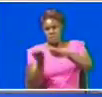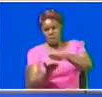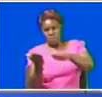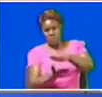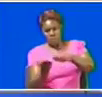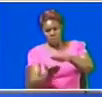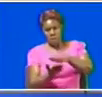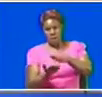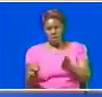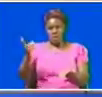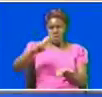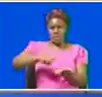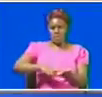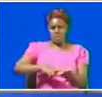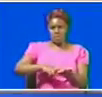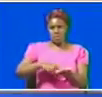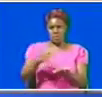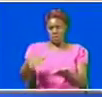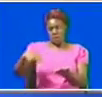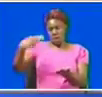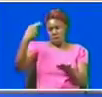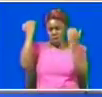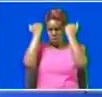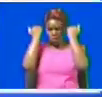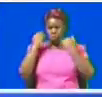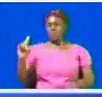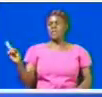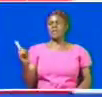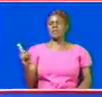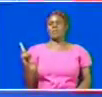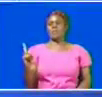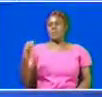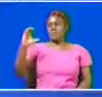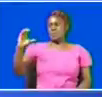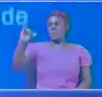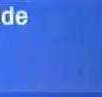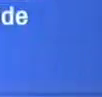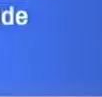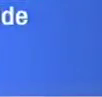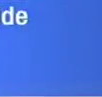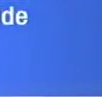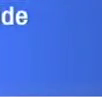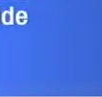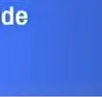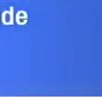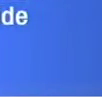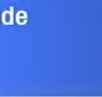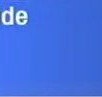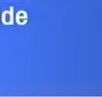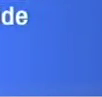the principal registry of the division at the High Court in Nairobi. But the Chief Justice may establish